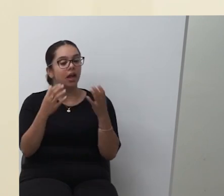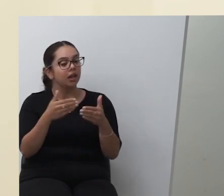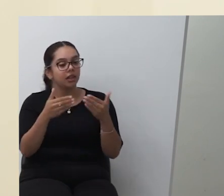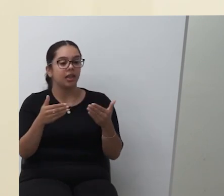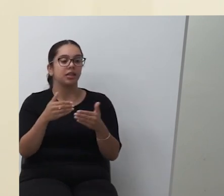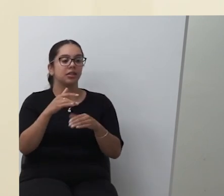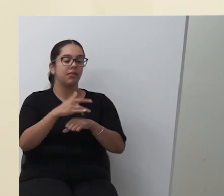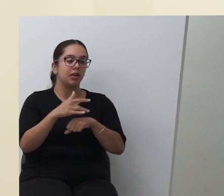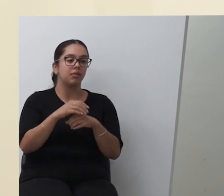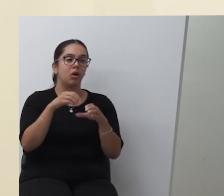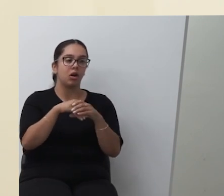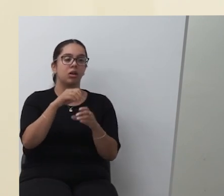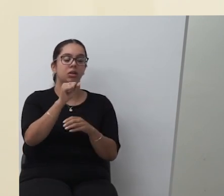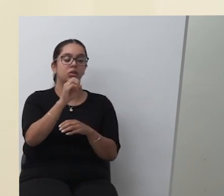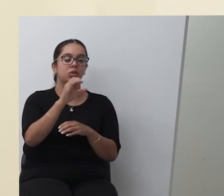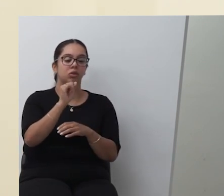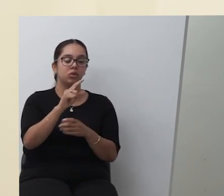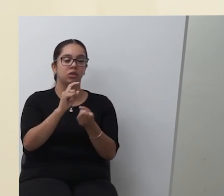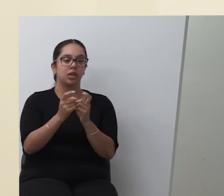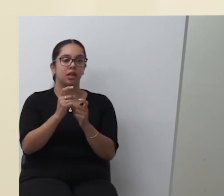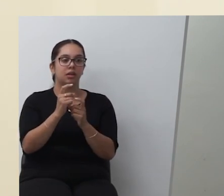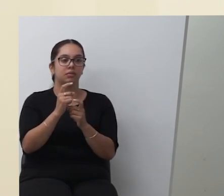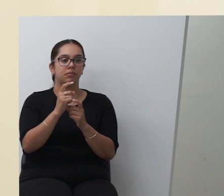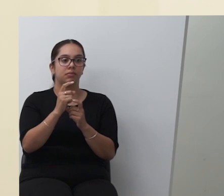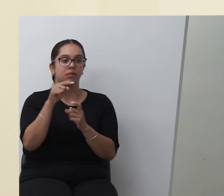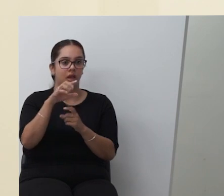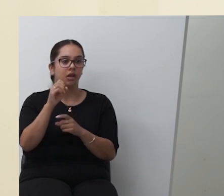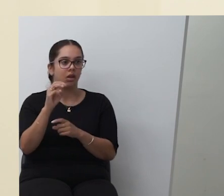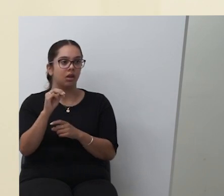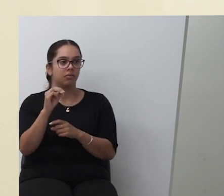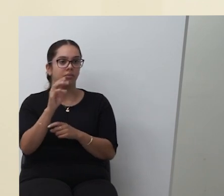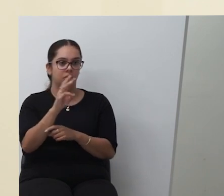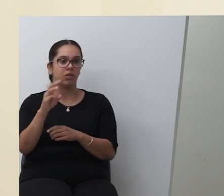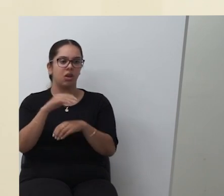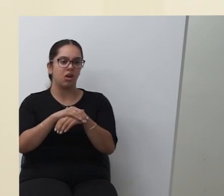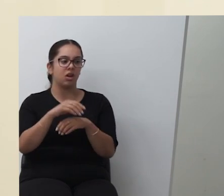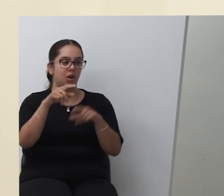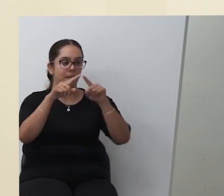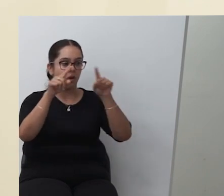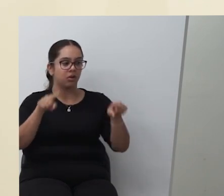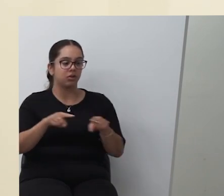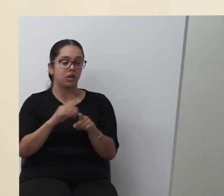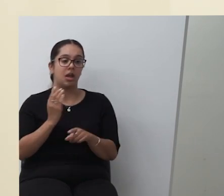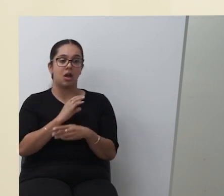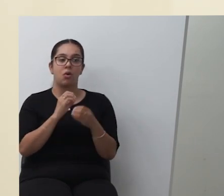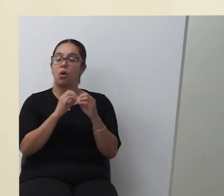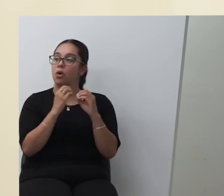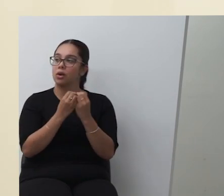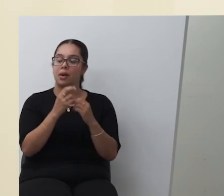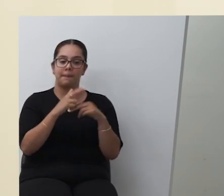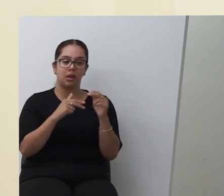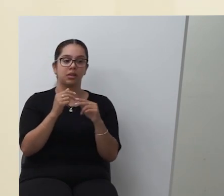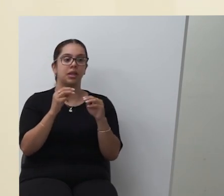on socialchangemap.com, which is the website that's on the poster. And our organization, the organization I work at,